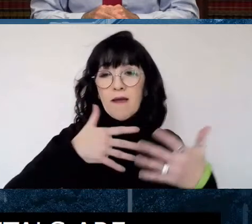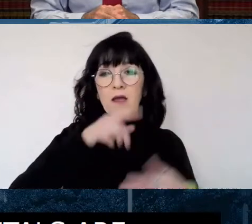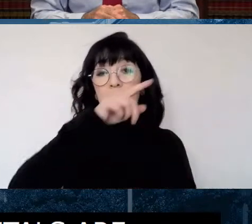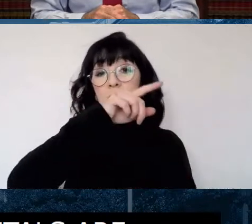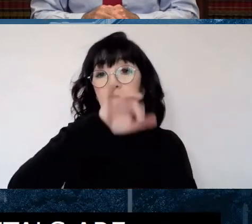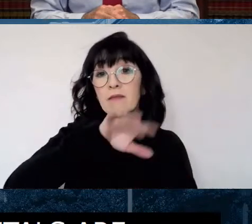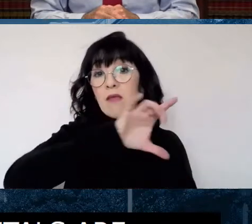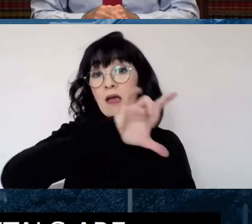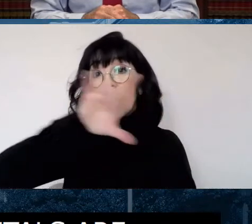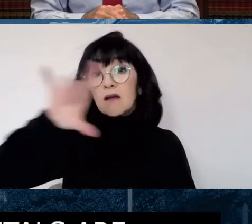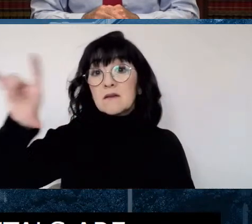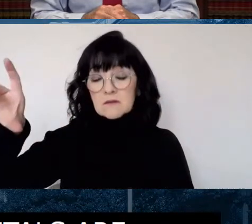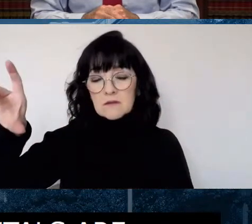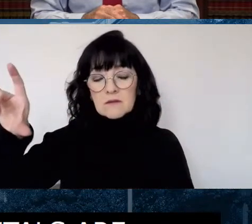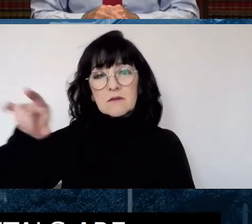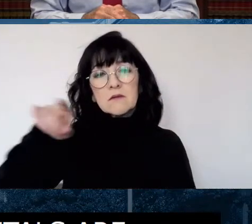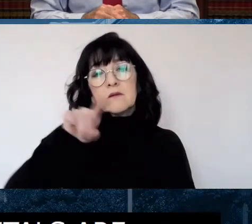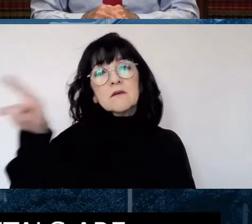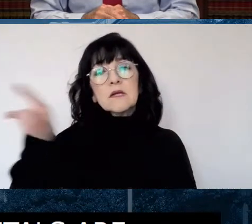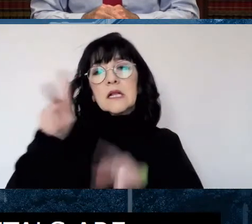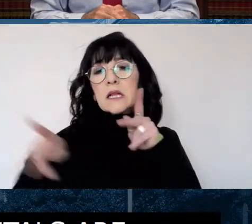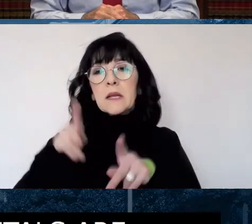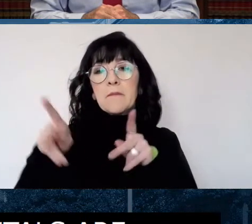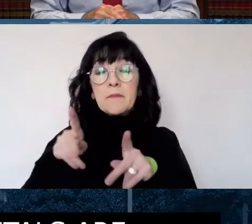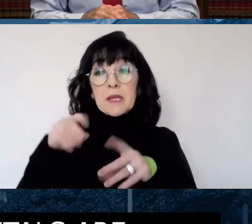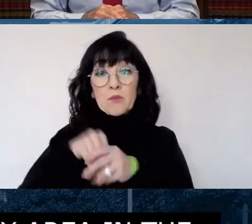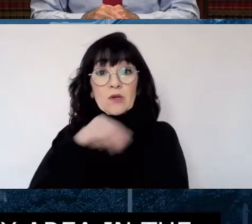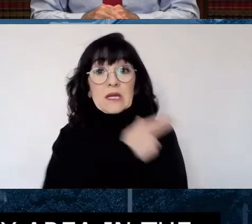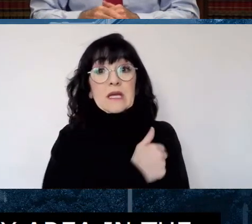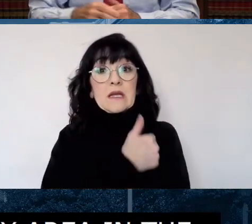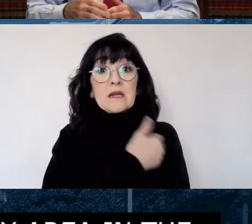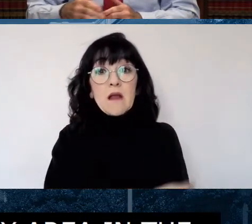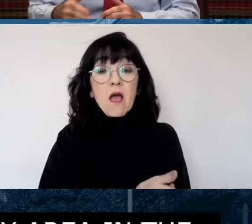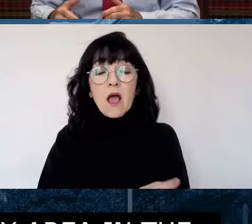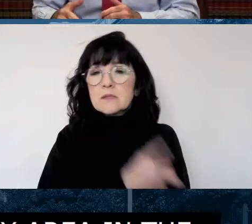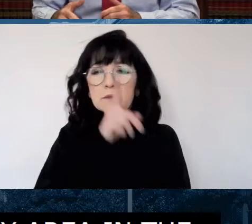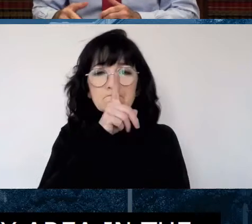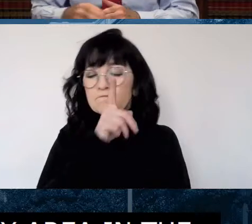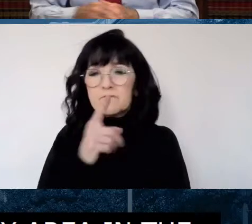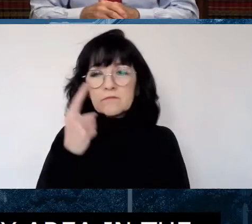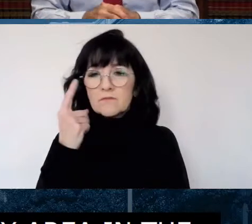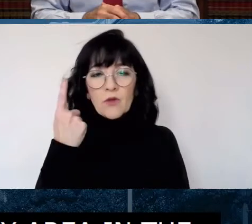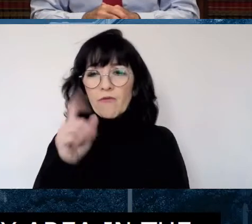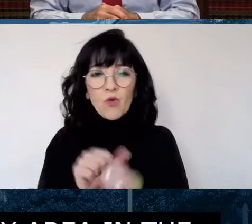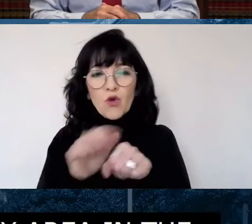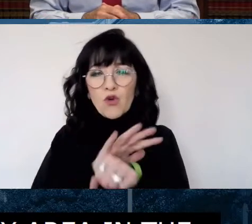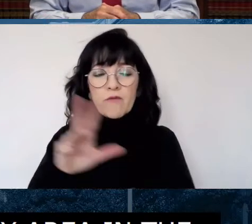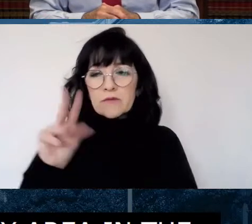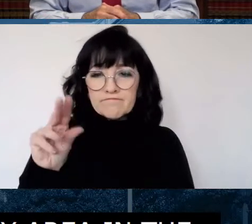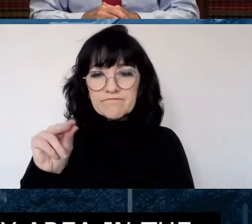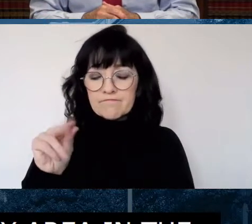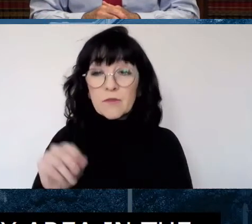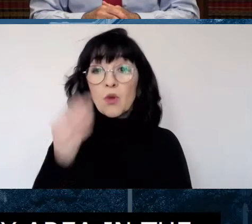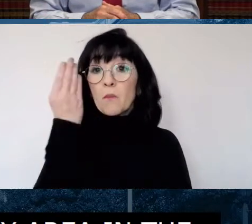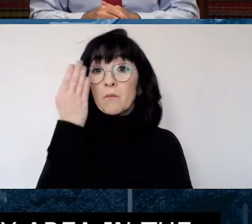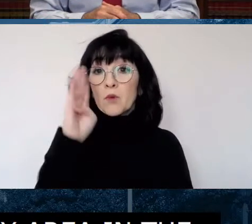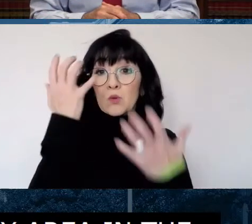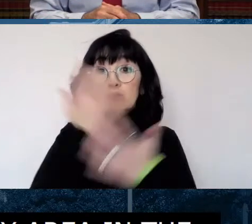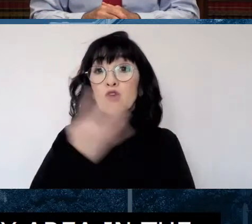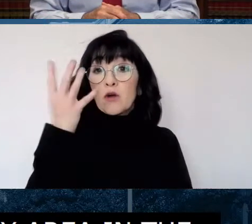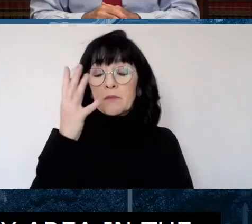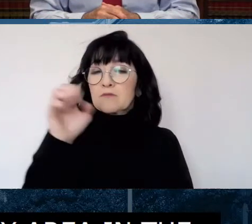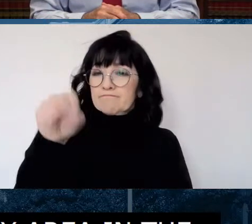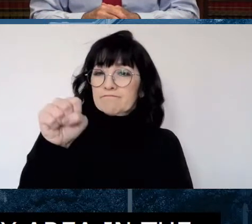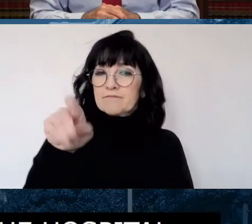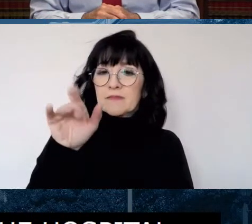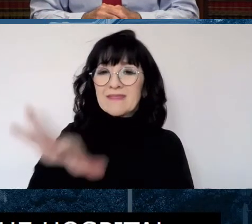with or for COVID treatment. And you can see where that number is going down.